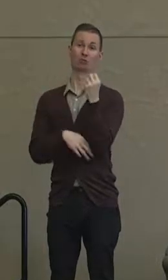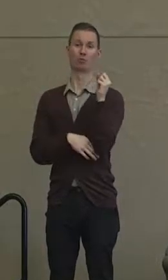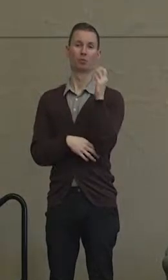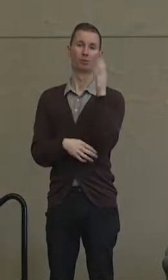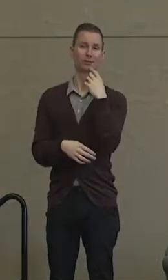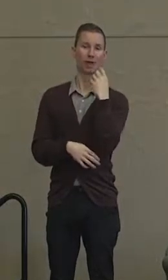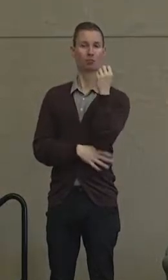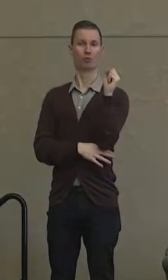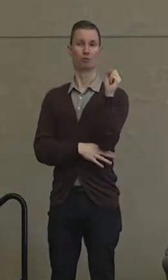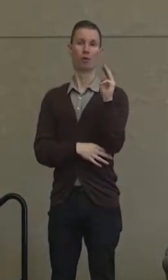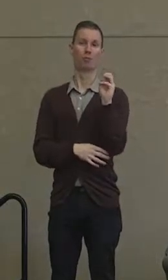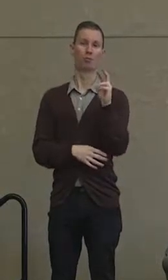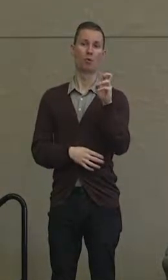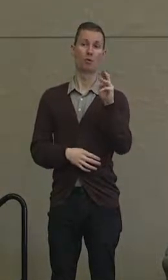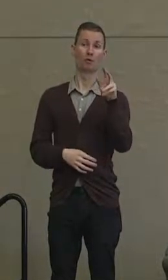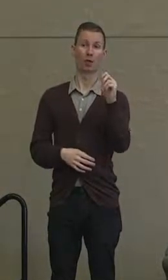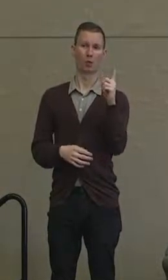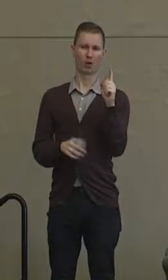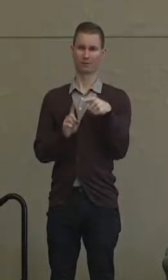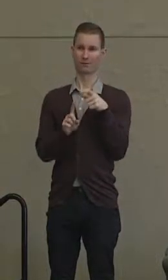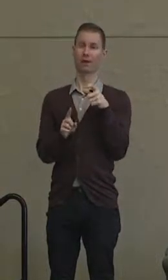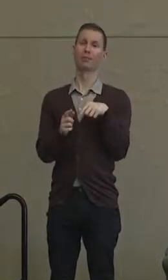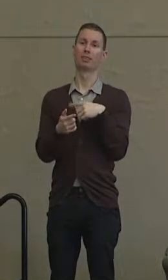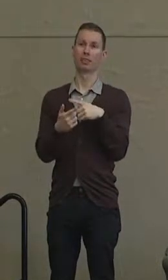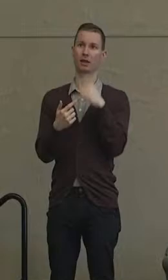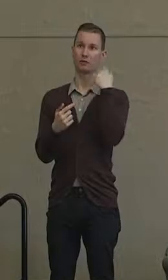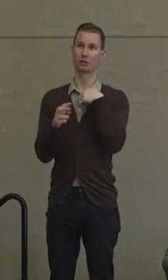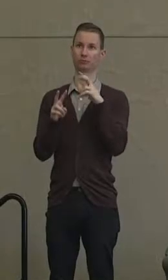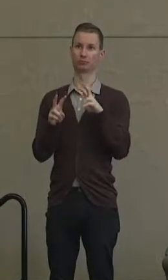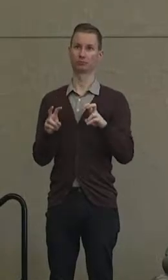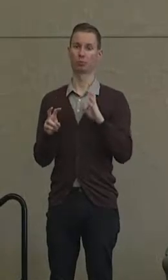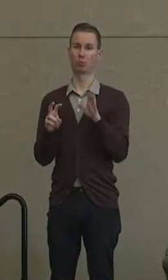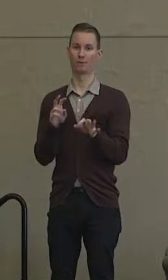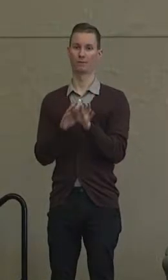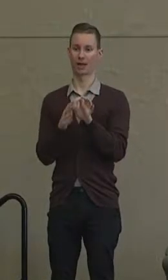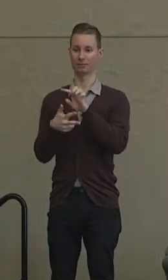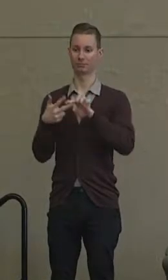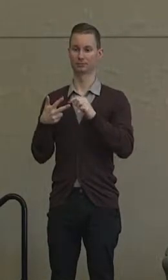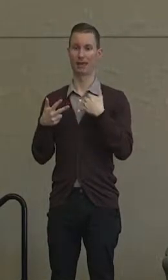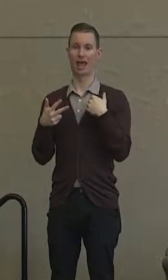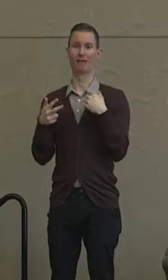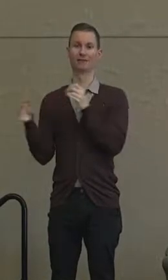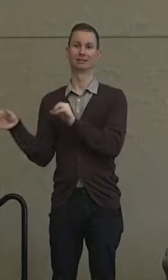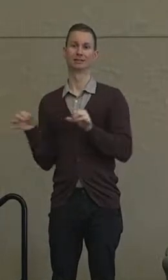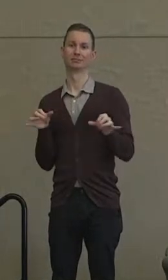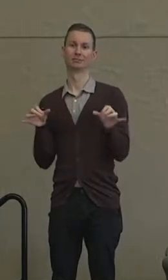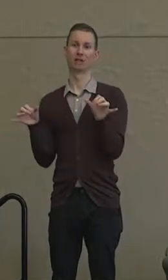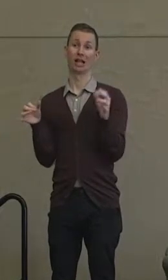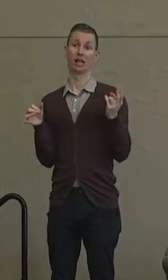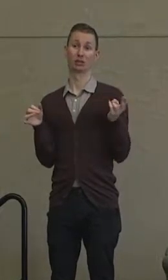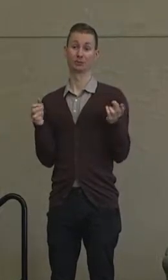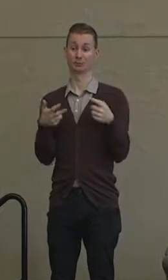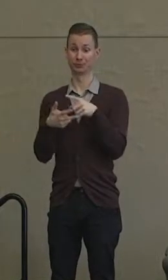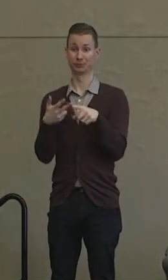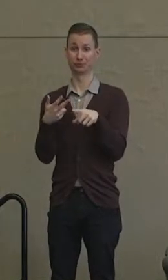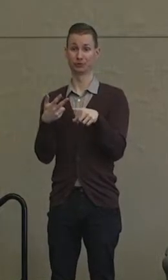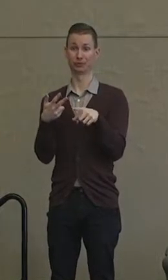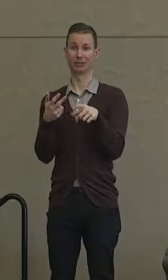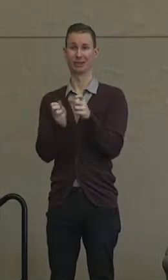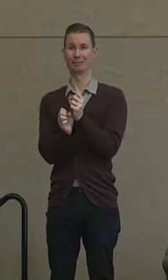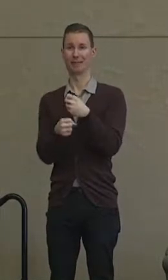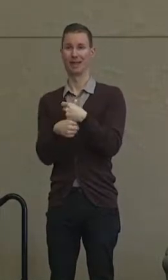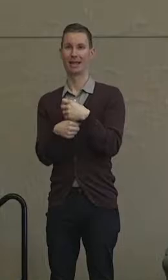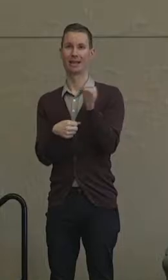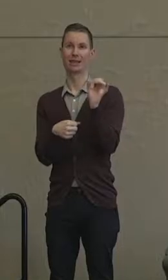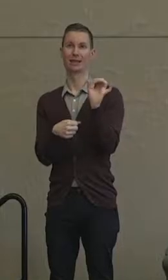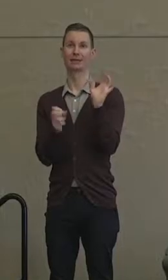came from, I think we might find a similar history. That is, these get produced as a certain